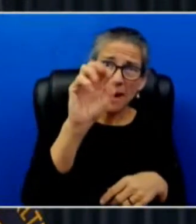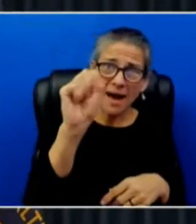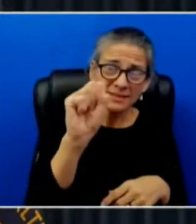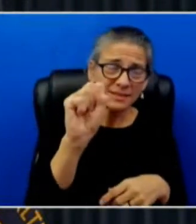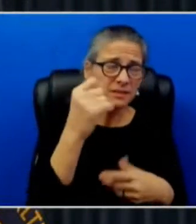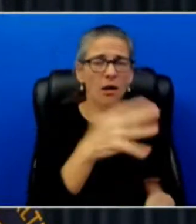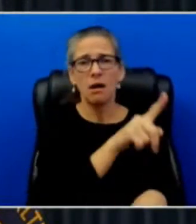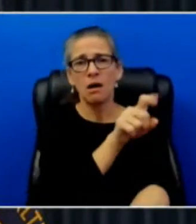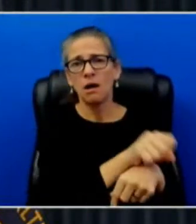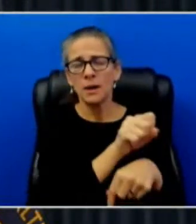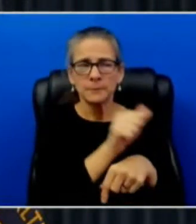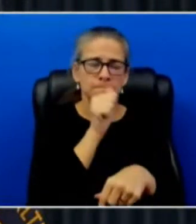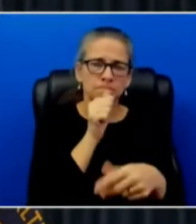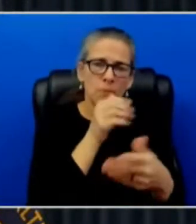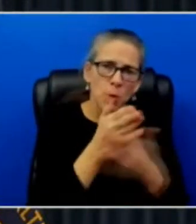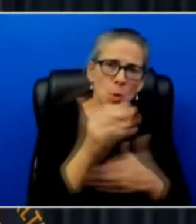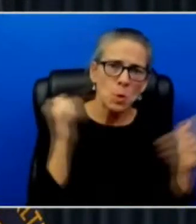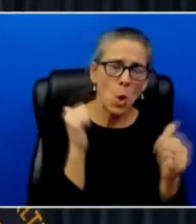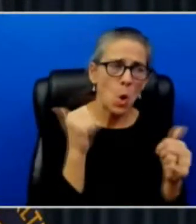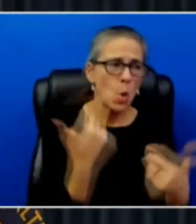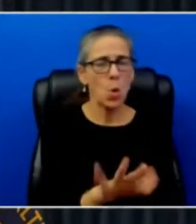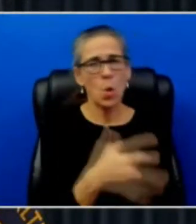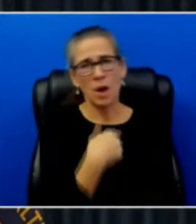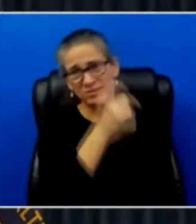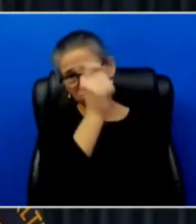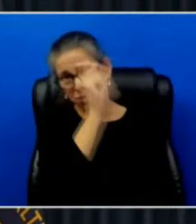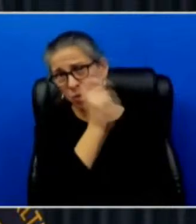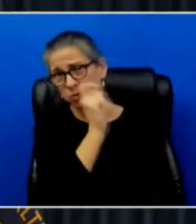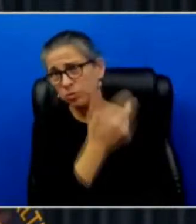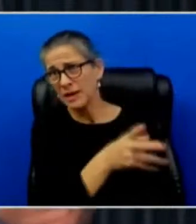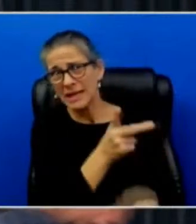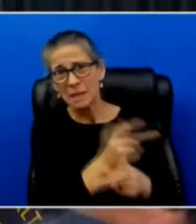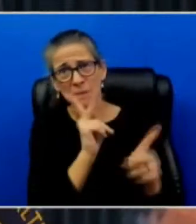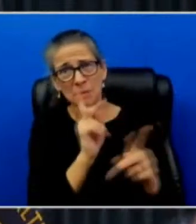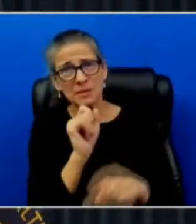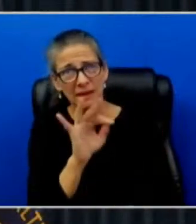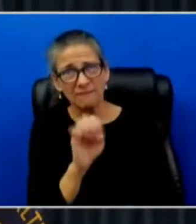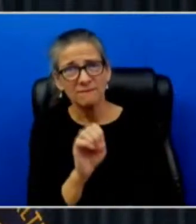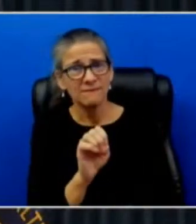all are really carrying the torch and keeping the Commonwealth safe. Thank you very much, Governor.